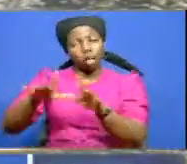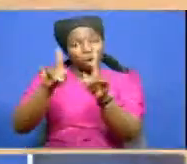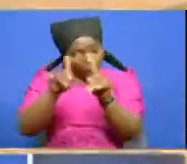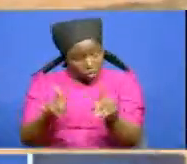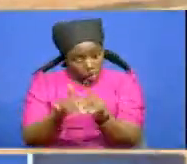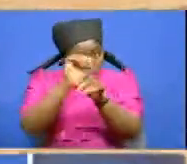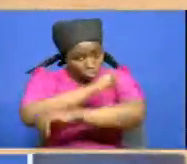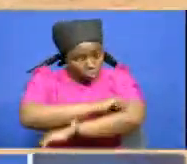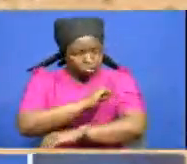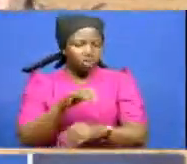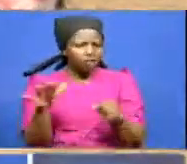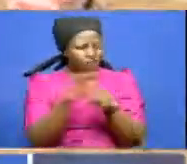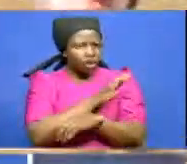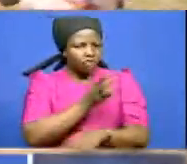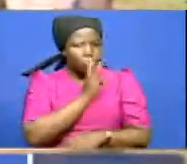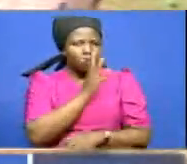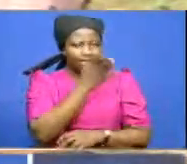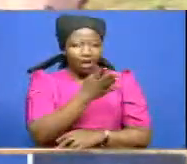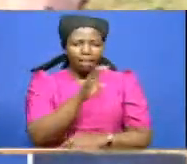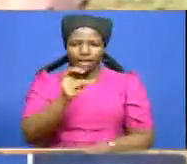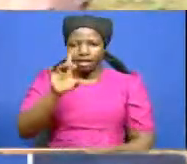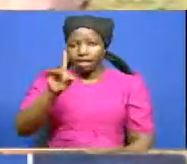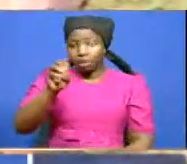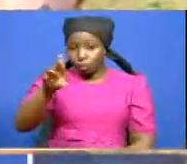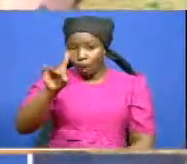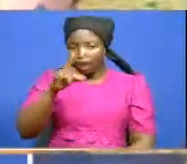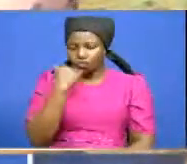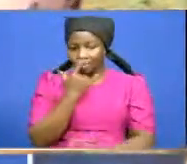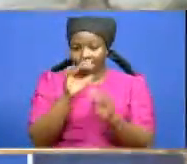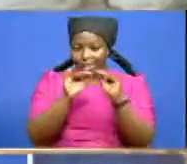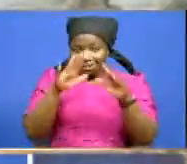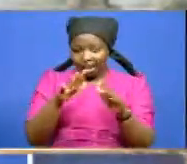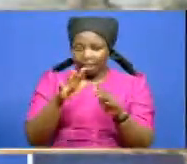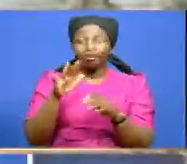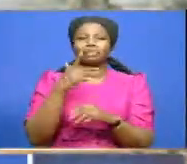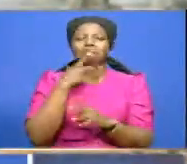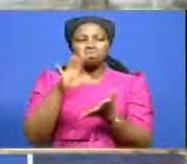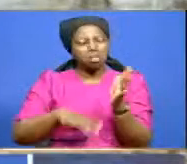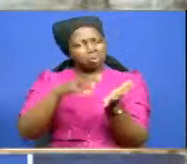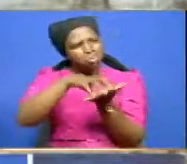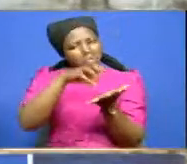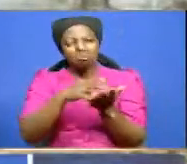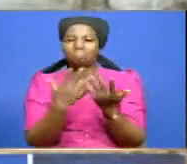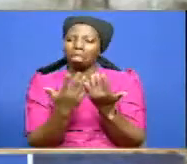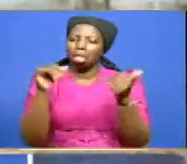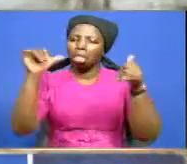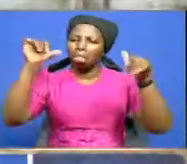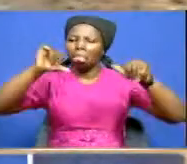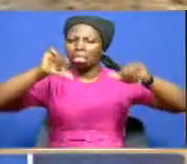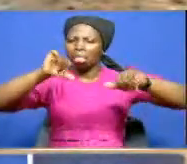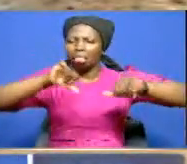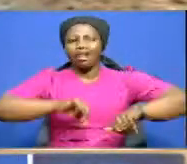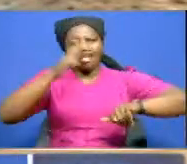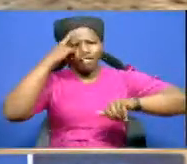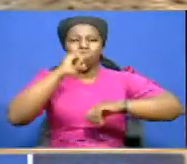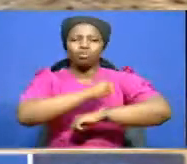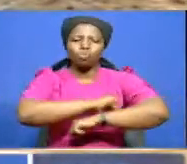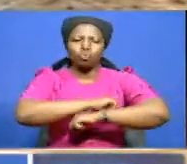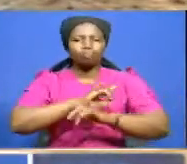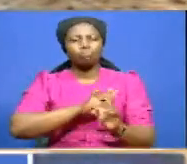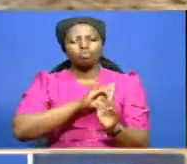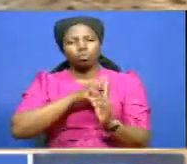Edward Tamar, a teacher in Marigat, says the state of affairs is turning from bad to worse for school-going children. Ngambo